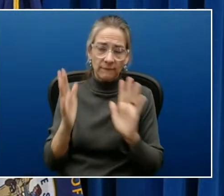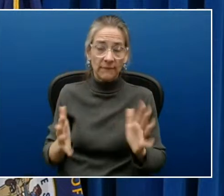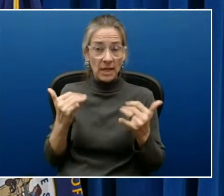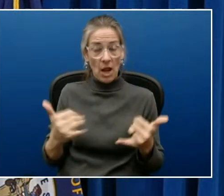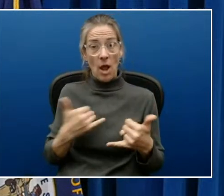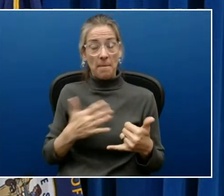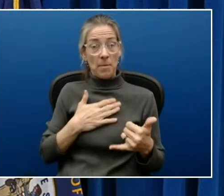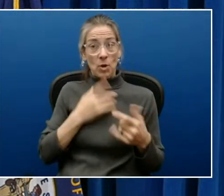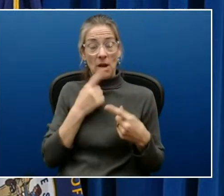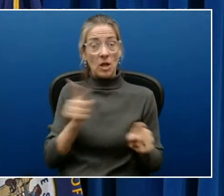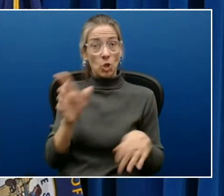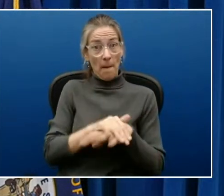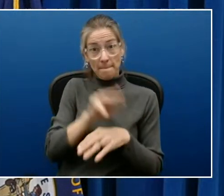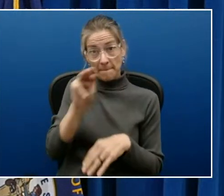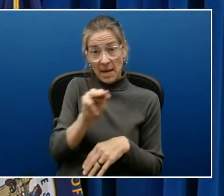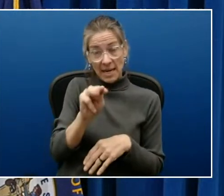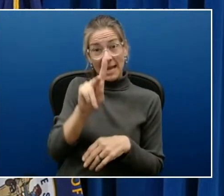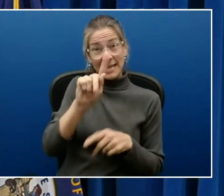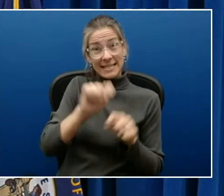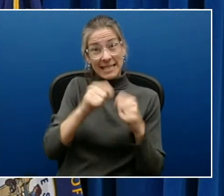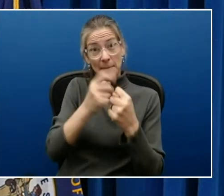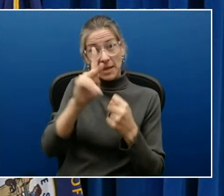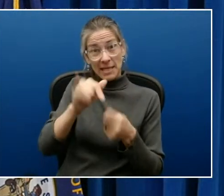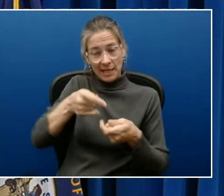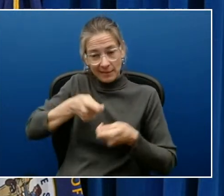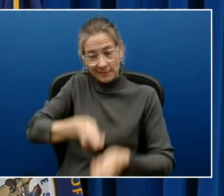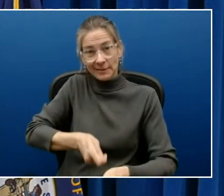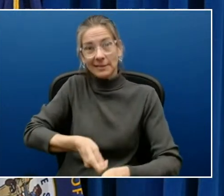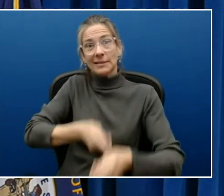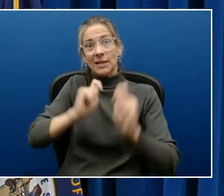Team Kentucky broke ground on the first medical cannabis cultivator in the state.